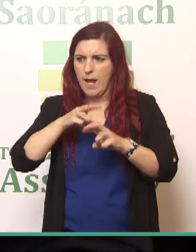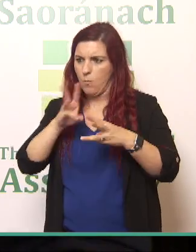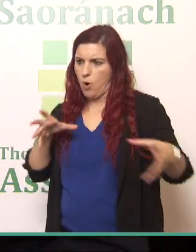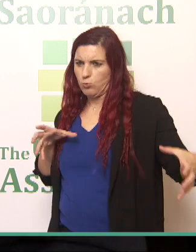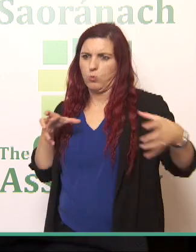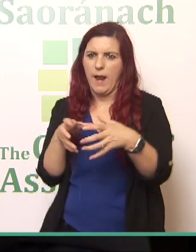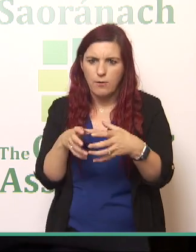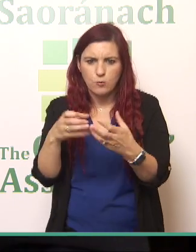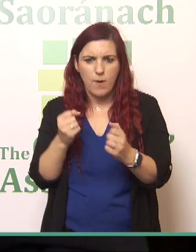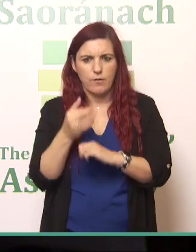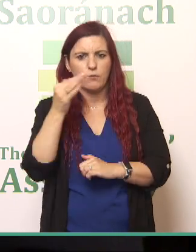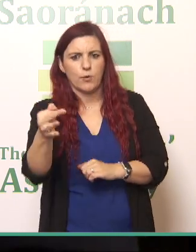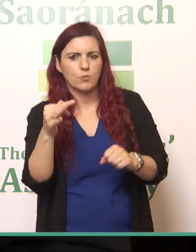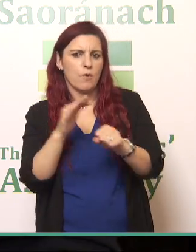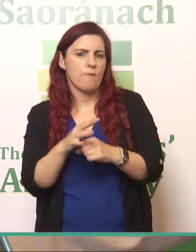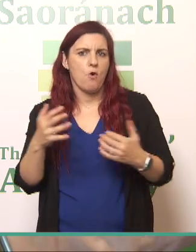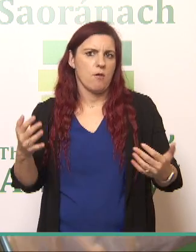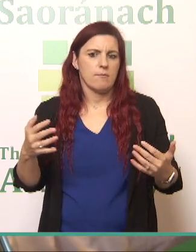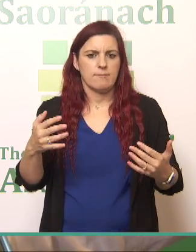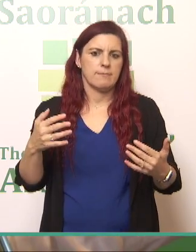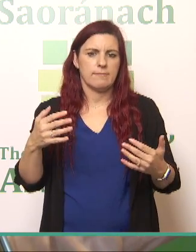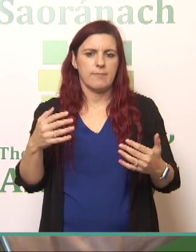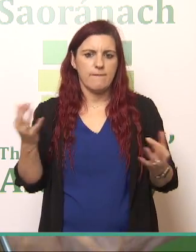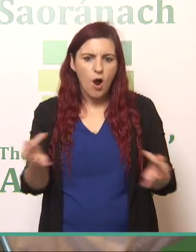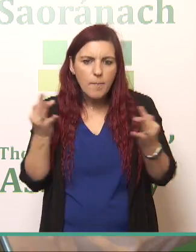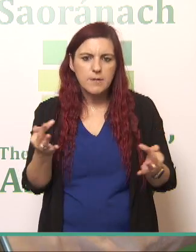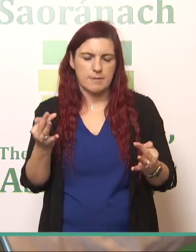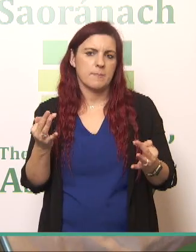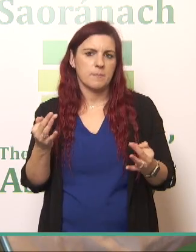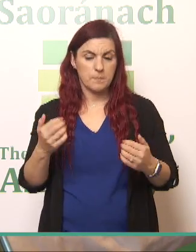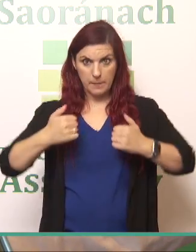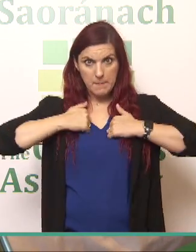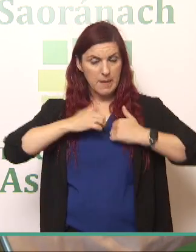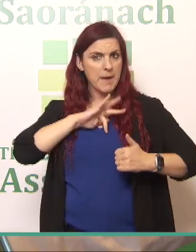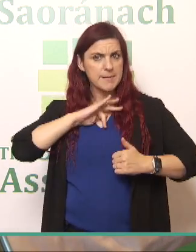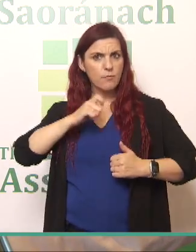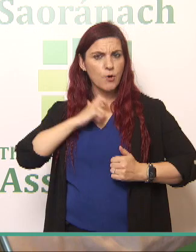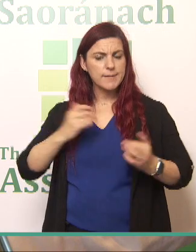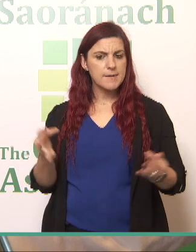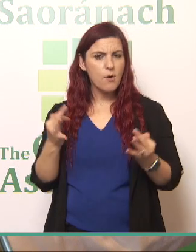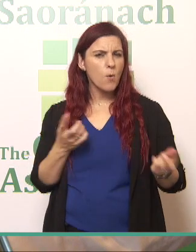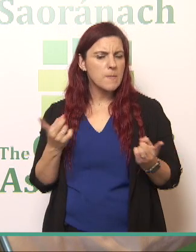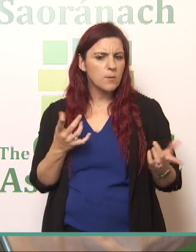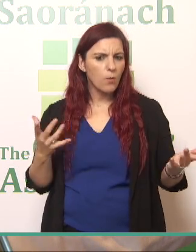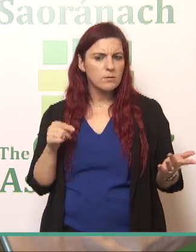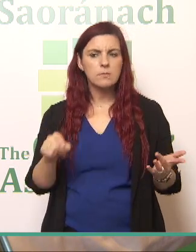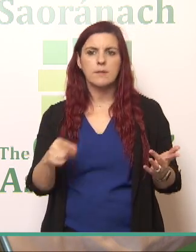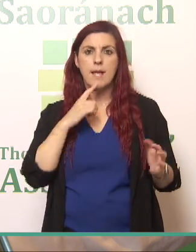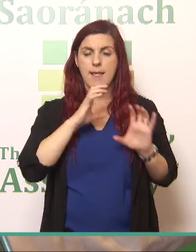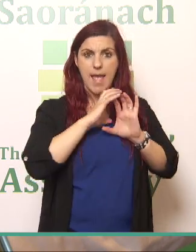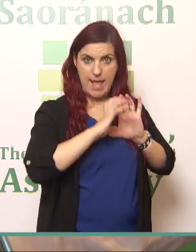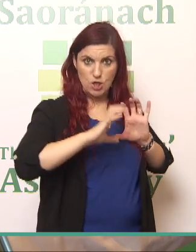to have a future for the Nora Mays of this world. I suppose, what am I doing as a farmer? I mentioned that I'm leaving the